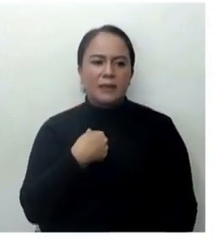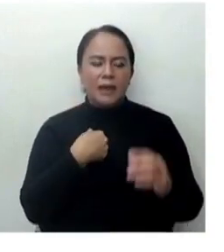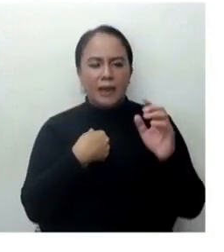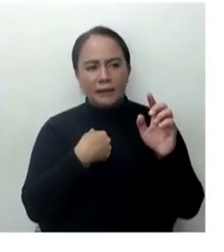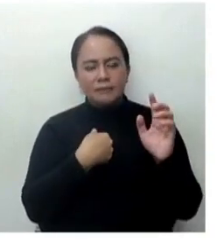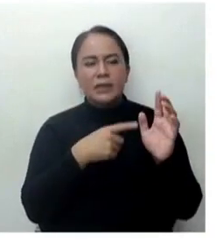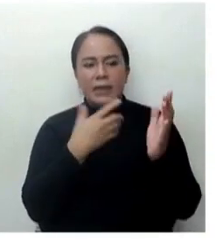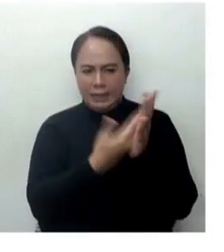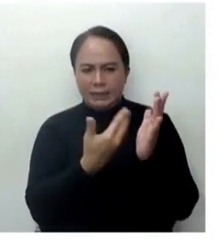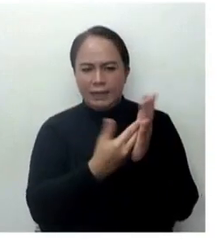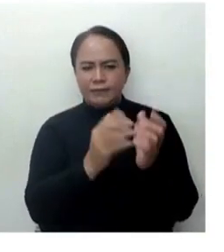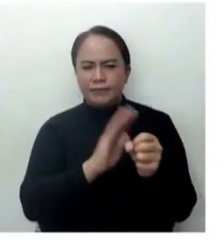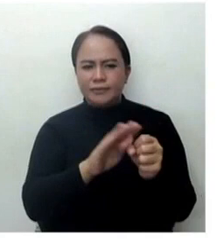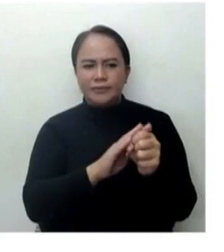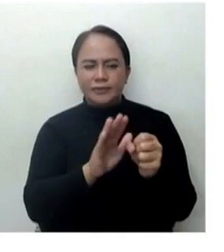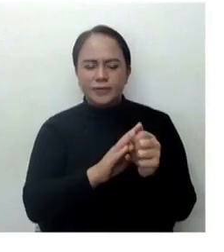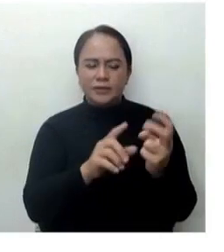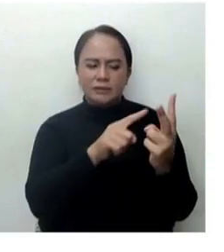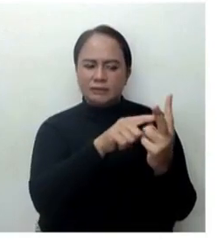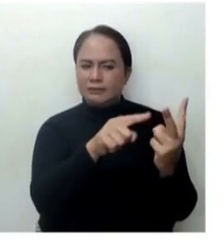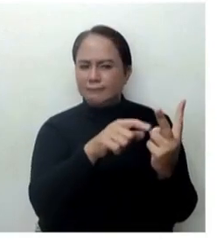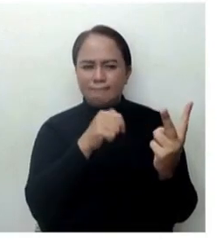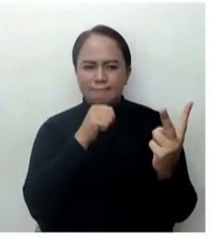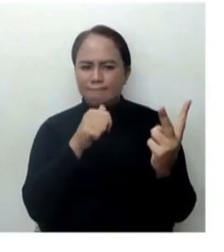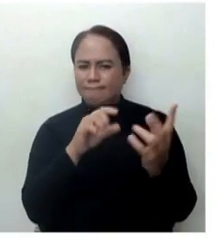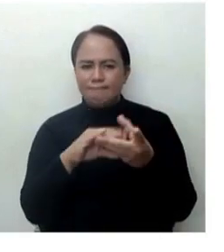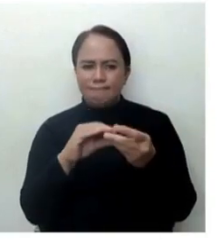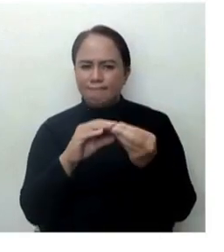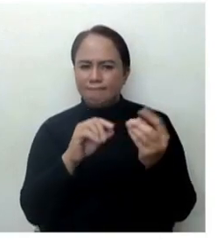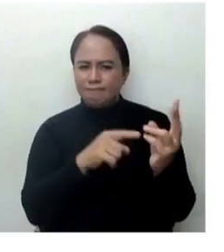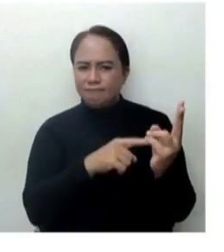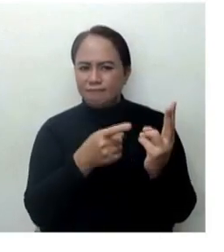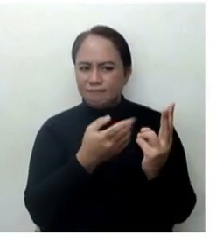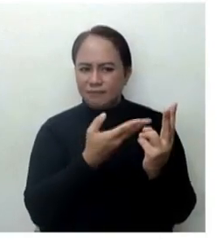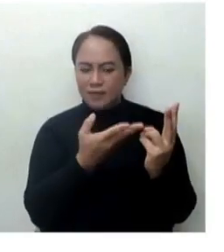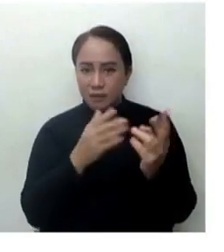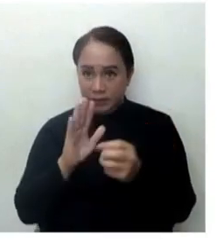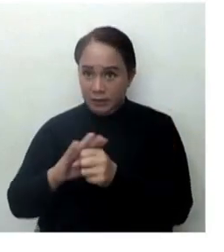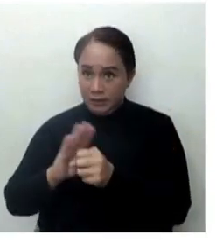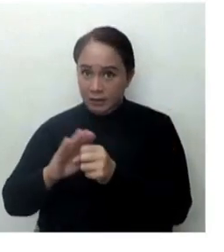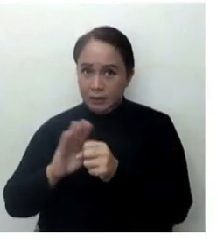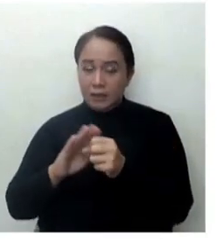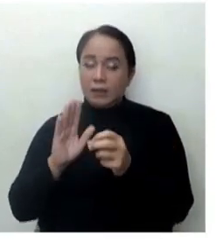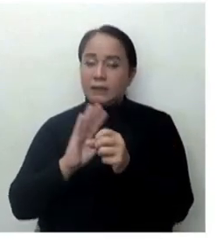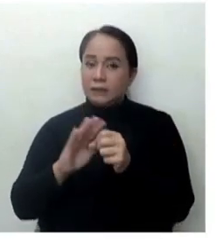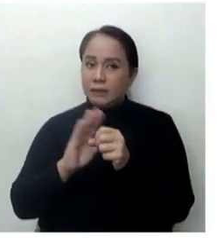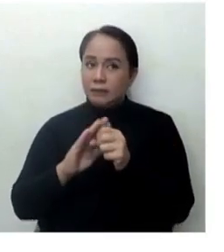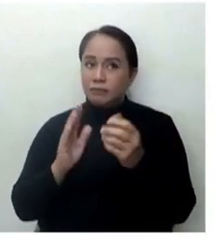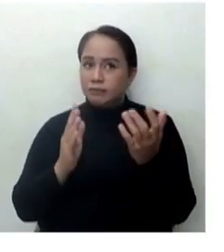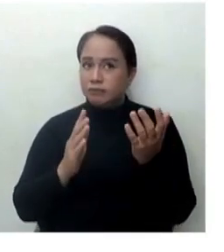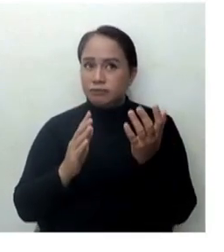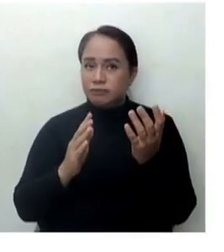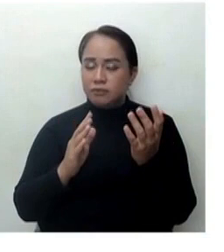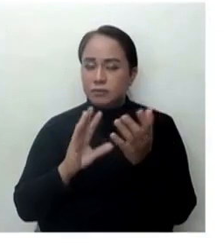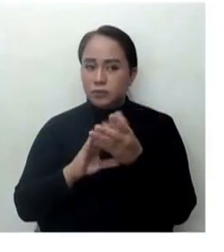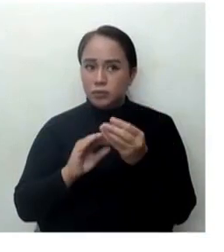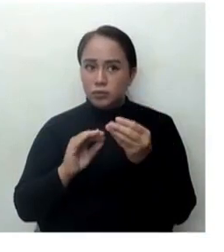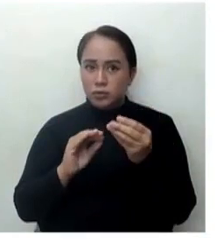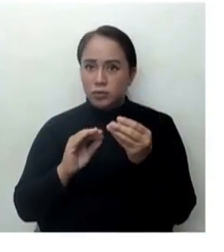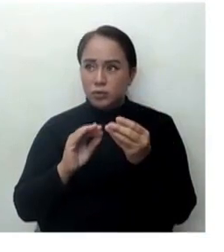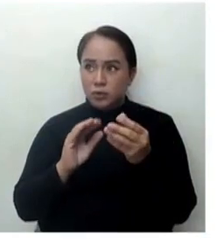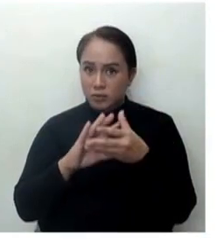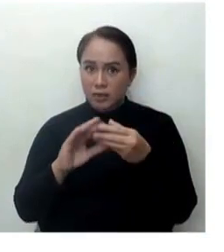the claims of Castro and Tamayo. Can you say you also have sufficient evidence to discredit at least the perjury charges, which